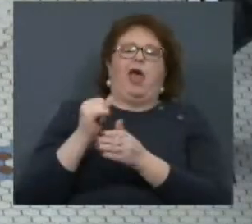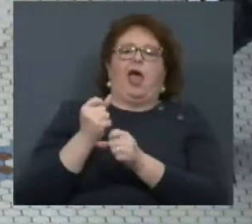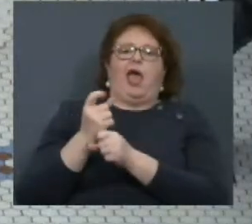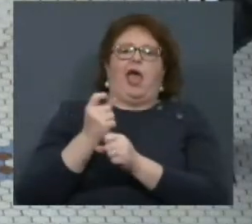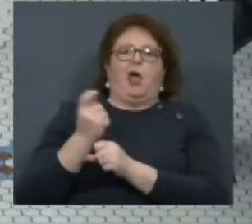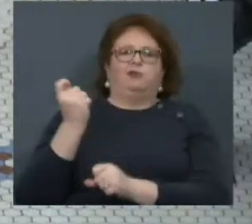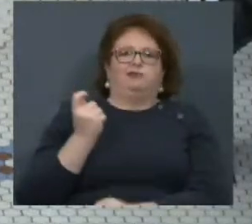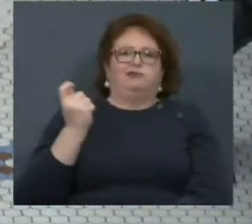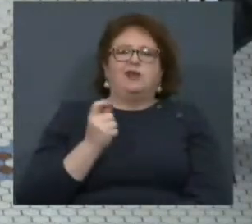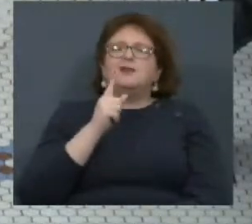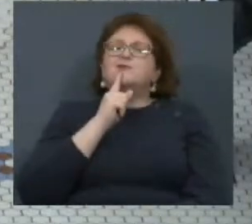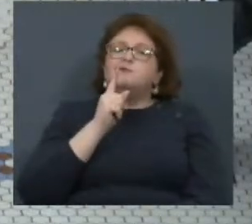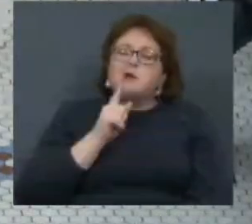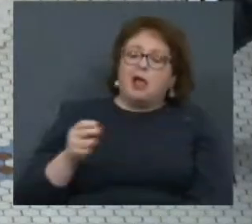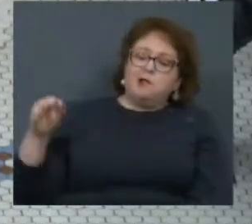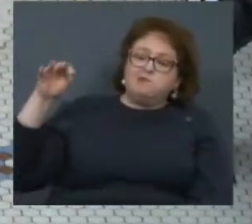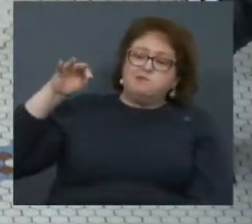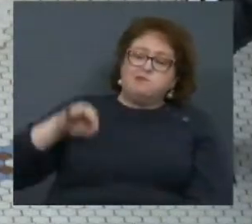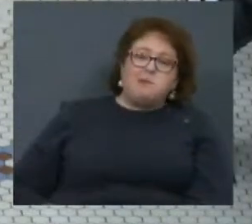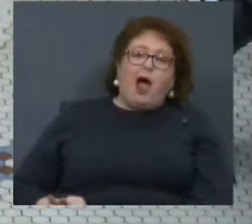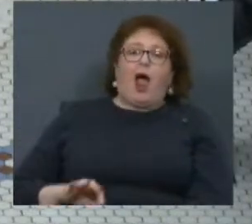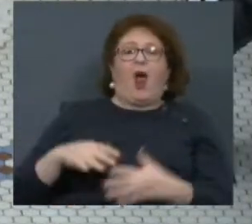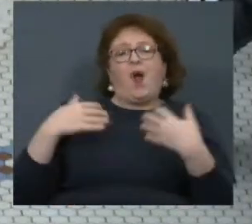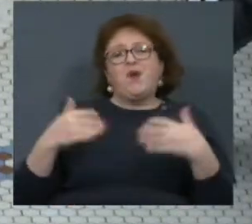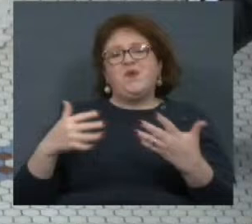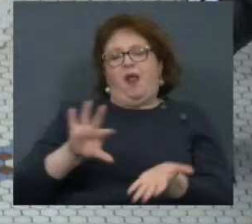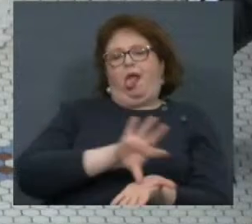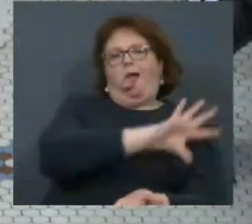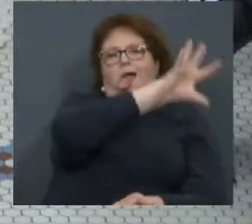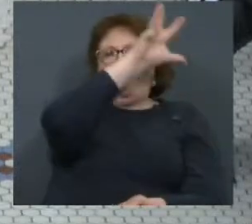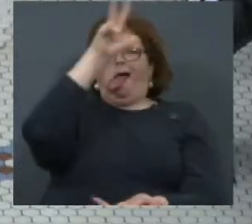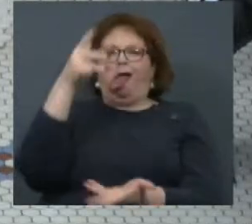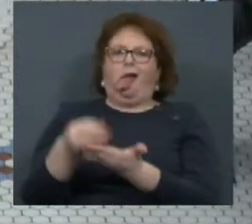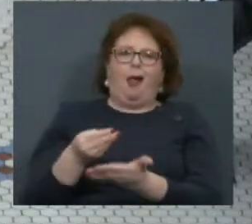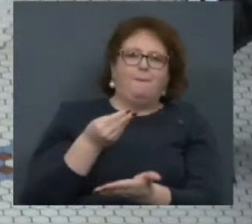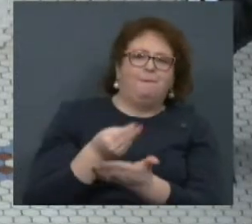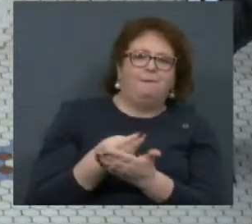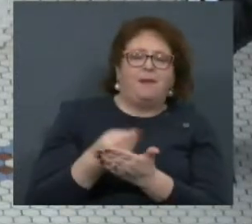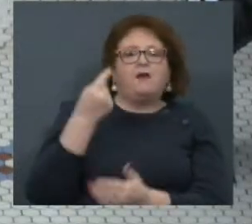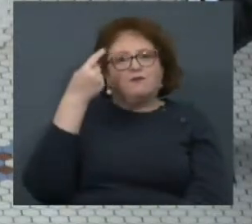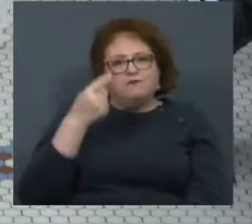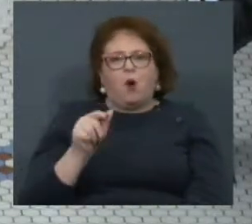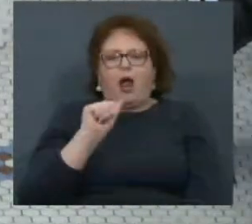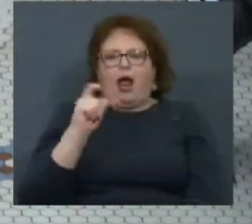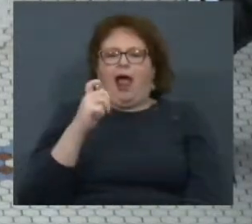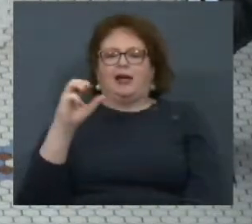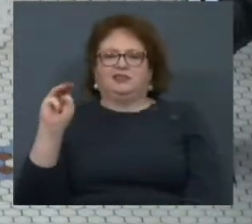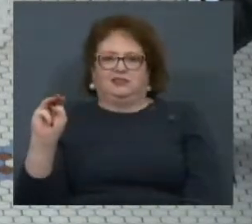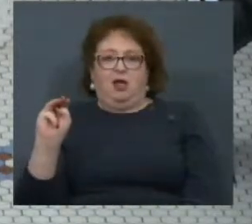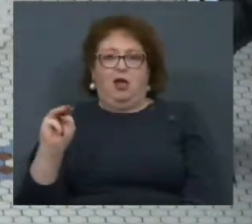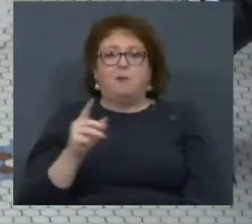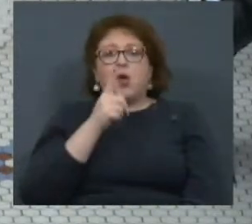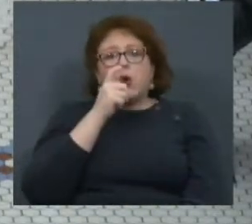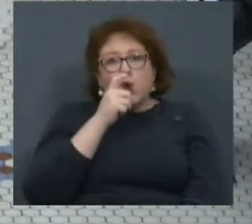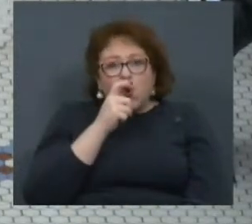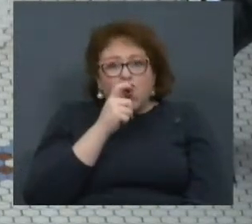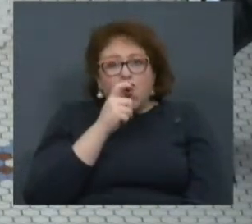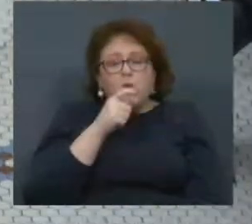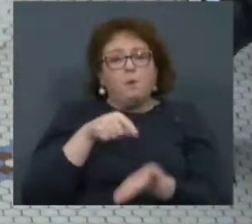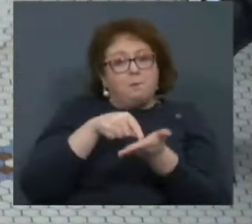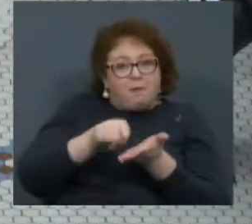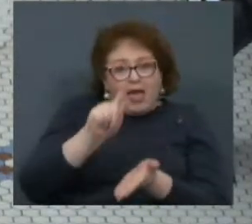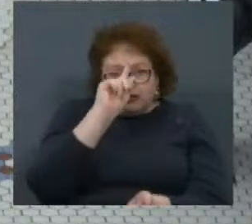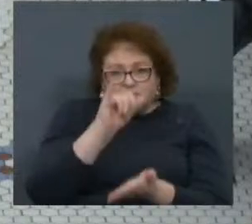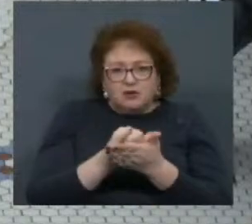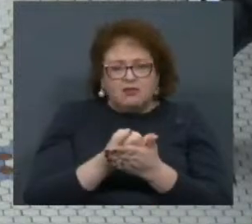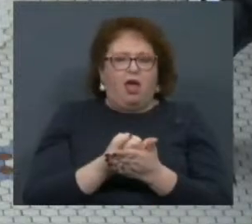profit-making bonanza for the Axon Corporation at the expense of the people of Little Rock. This board, as Blake and several